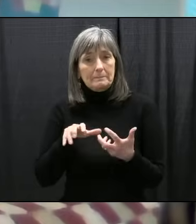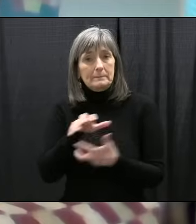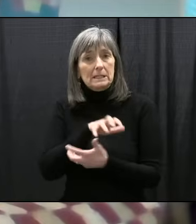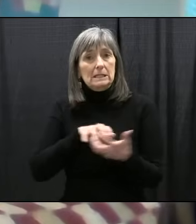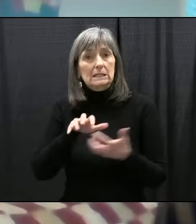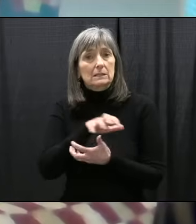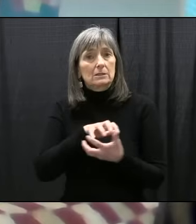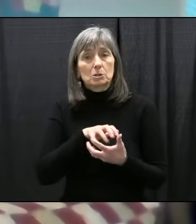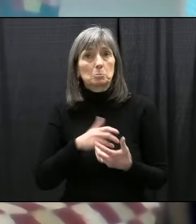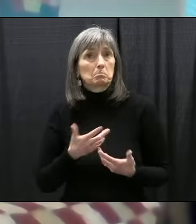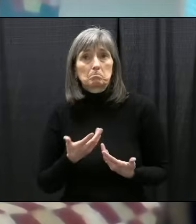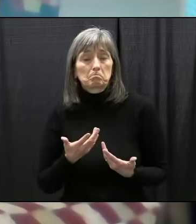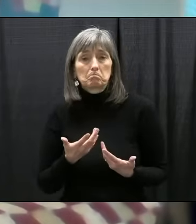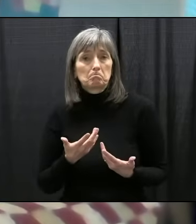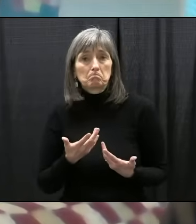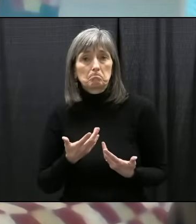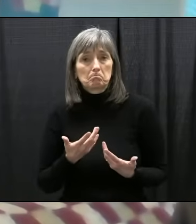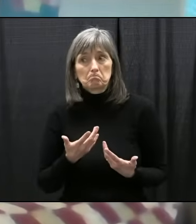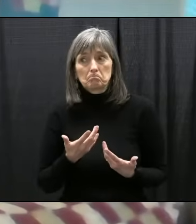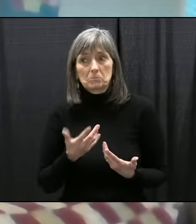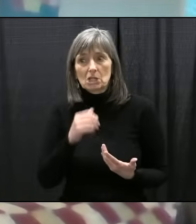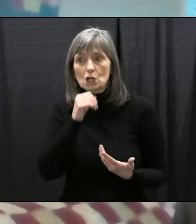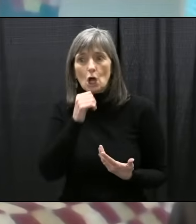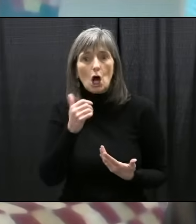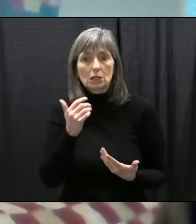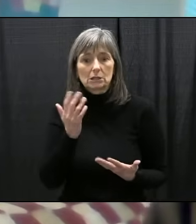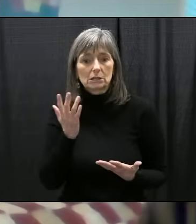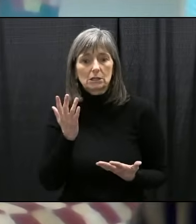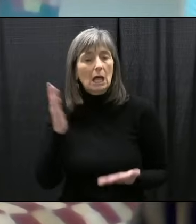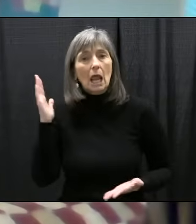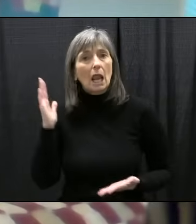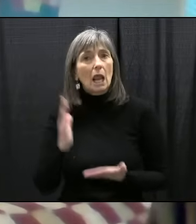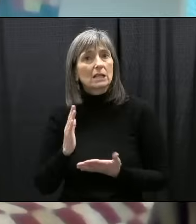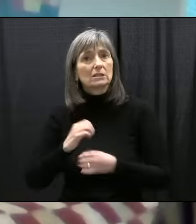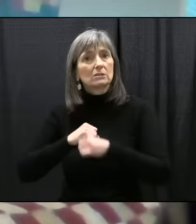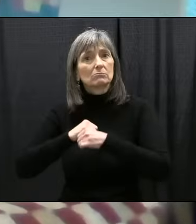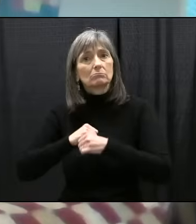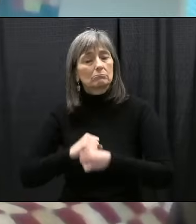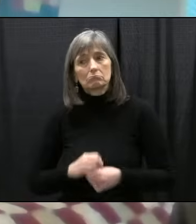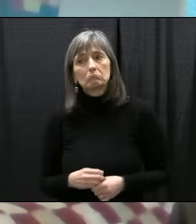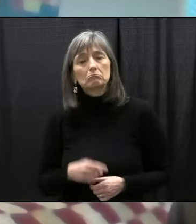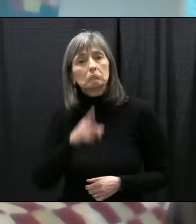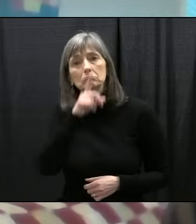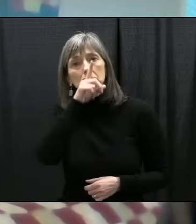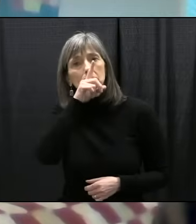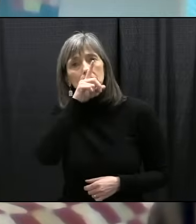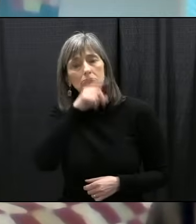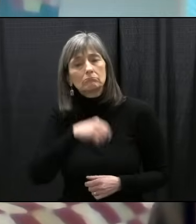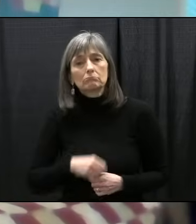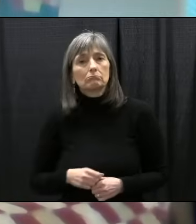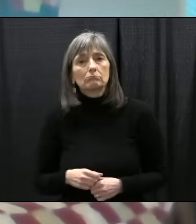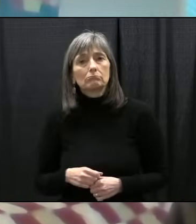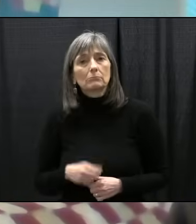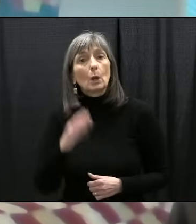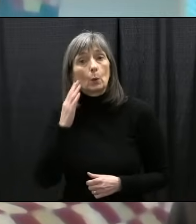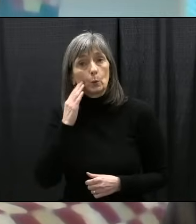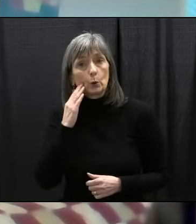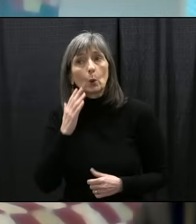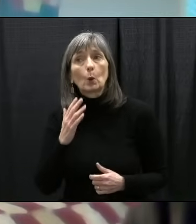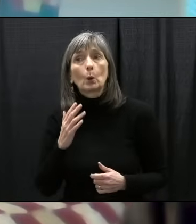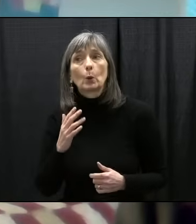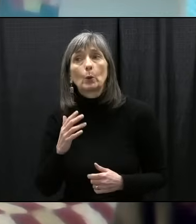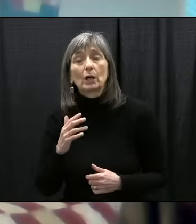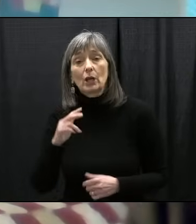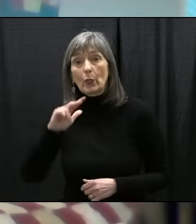having different vaccines is reducing the effectiveness of the mRNA vaccine. So certainly we know that boosting